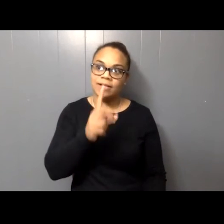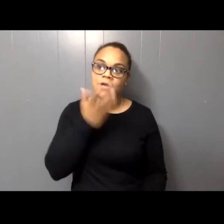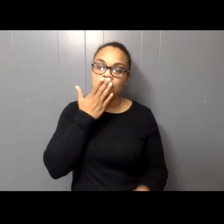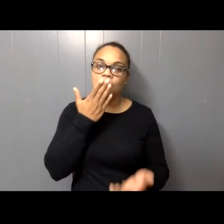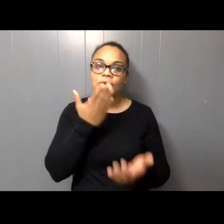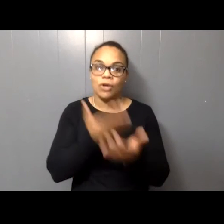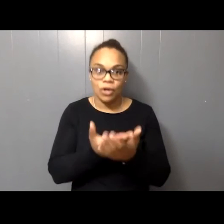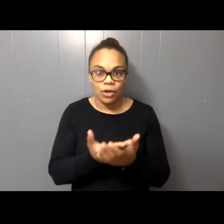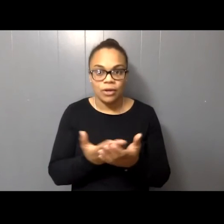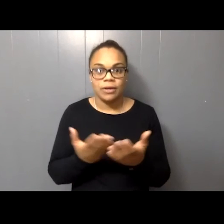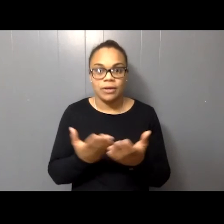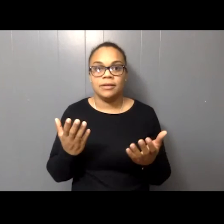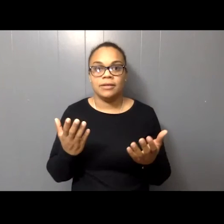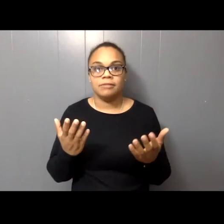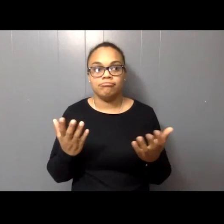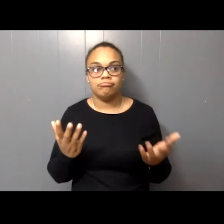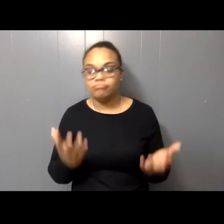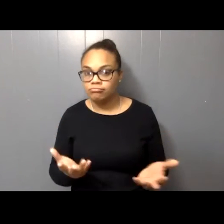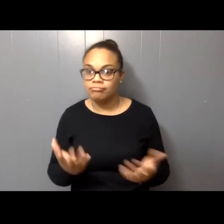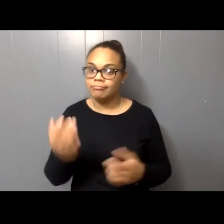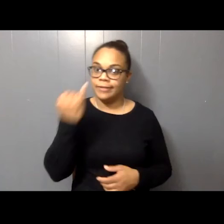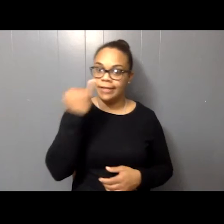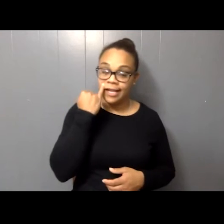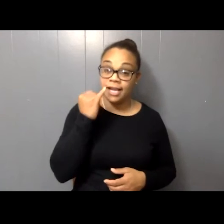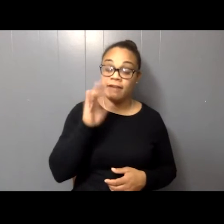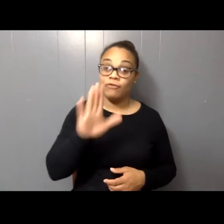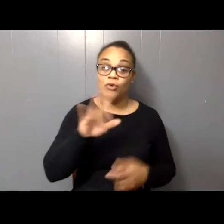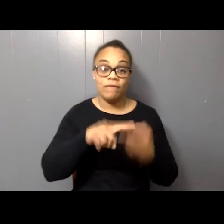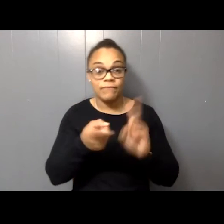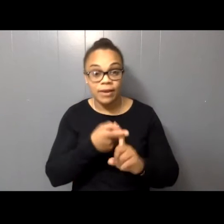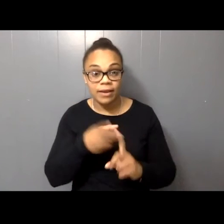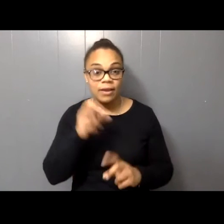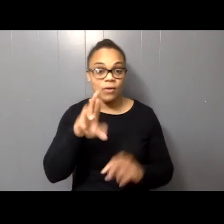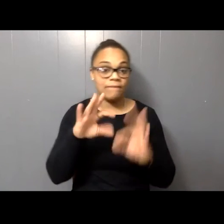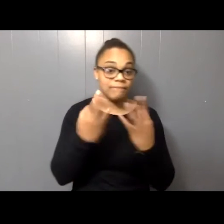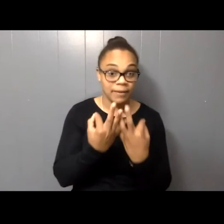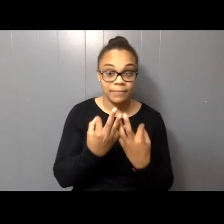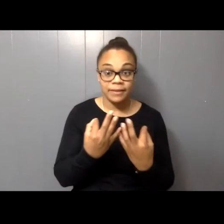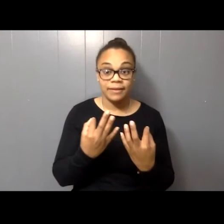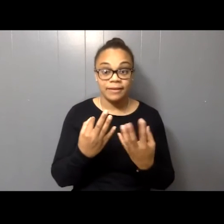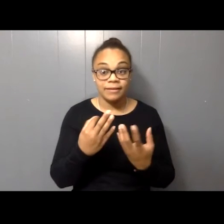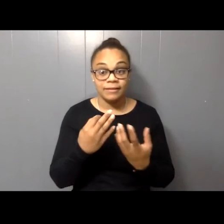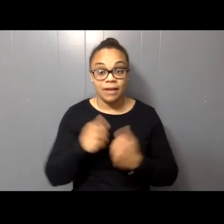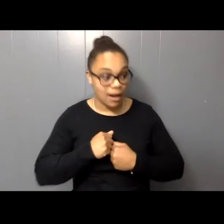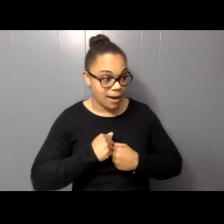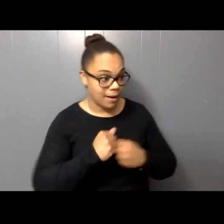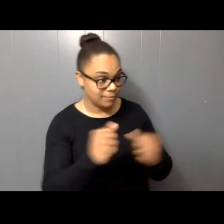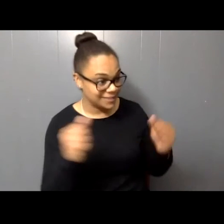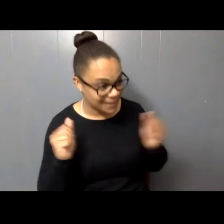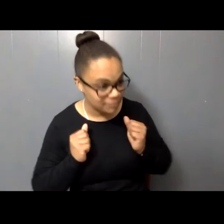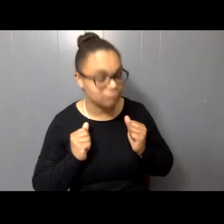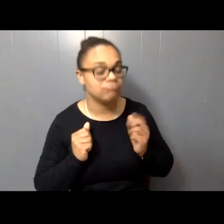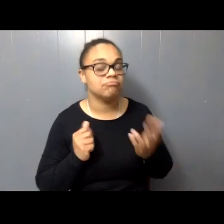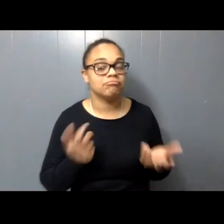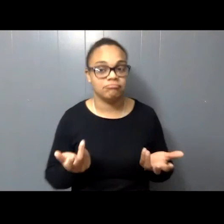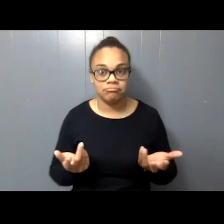your friend or your family member or anyone ever comes out to you, um, because it made me